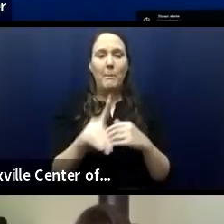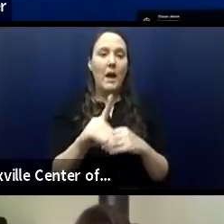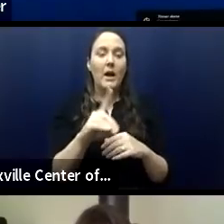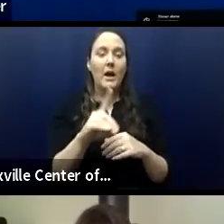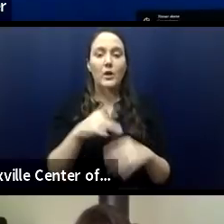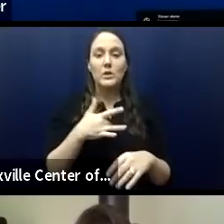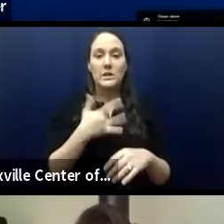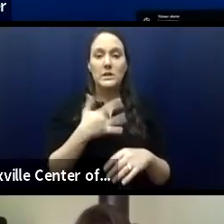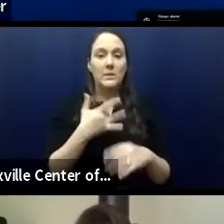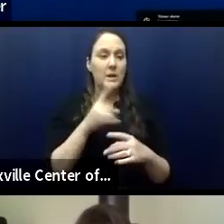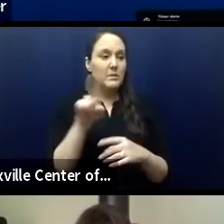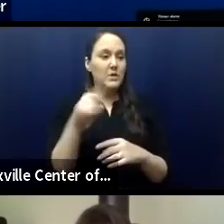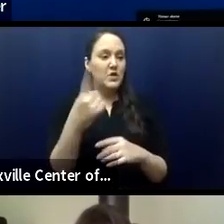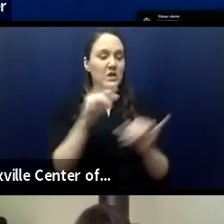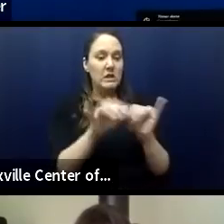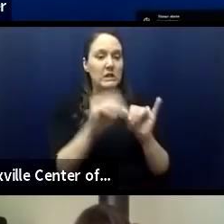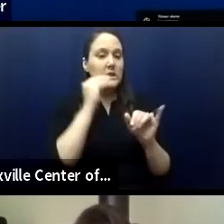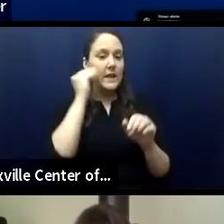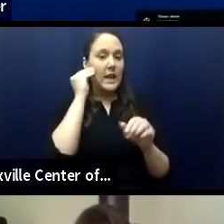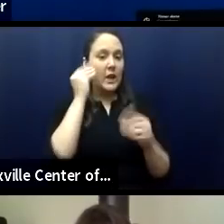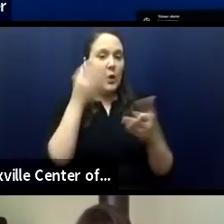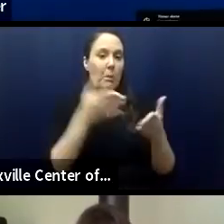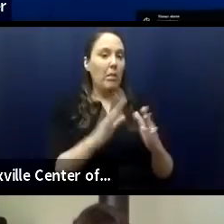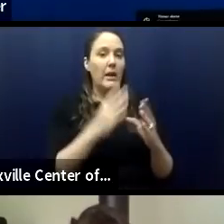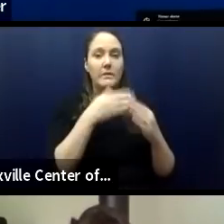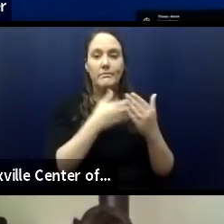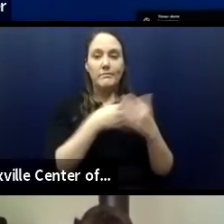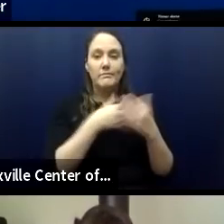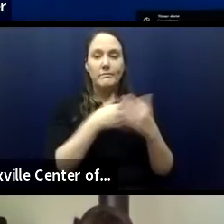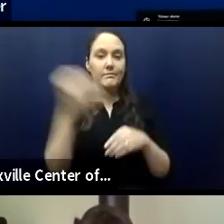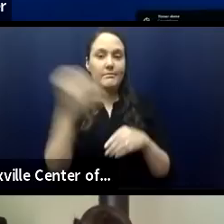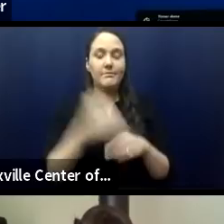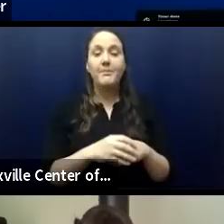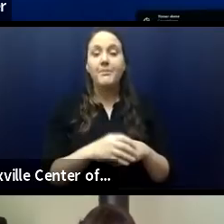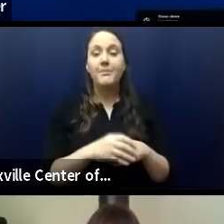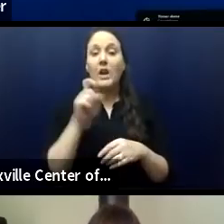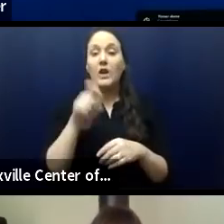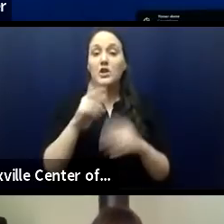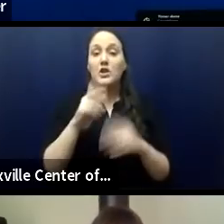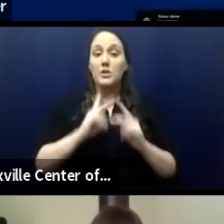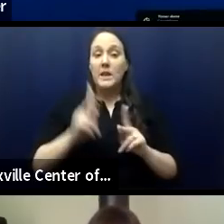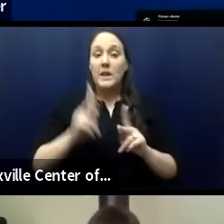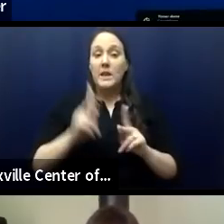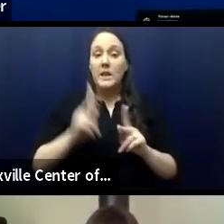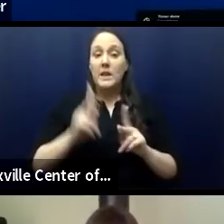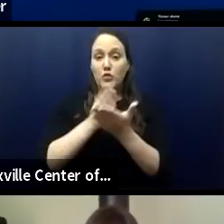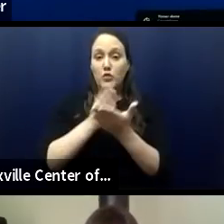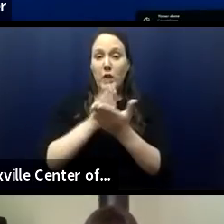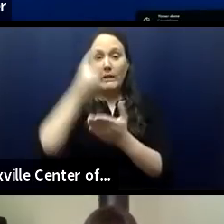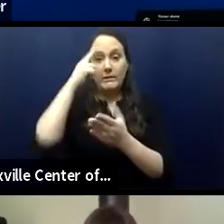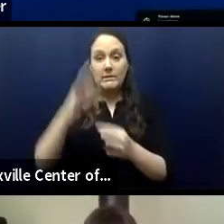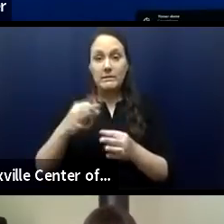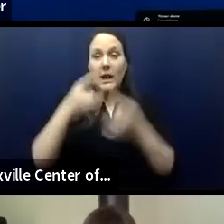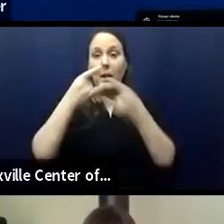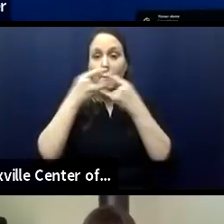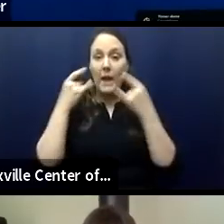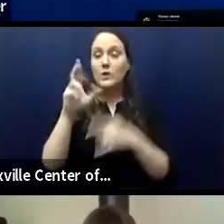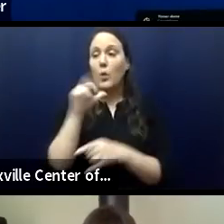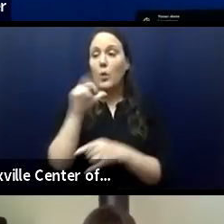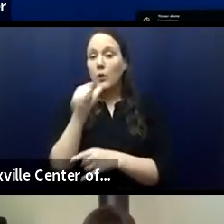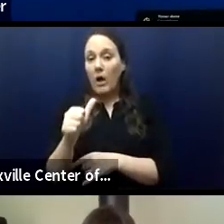home and letting it run its course. It should be the people's right to choose whether or not to wear a mask, whether or not to go to a certain